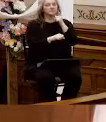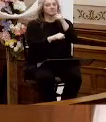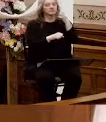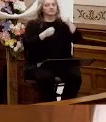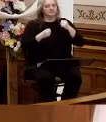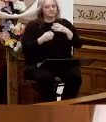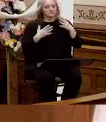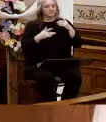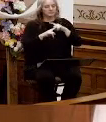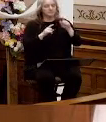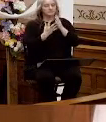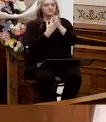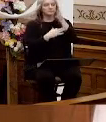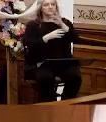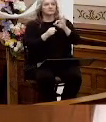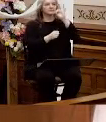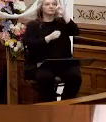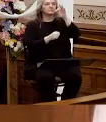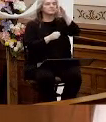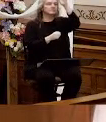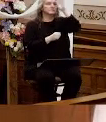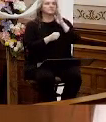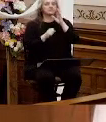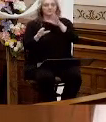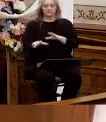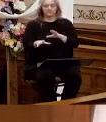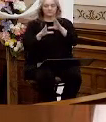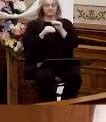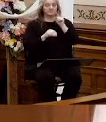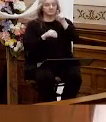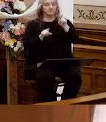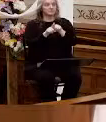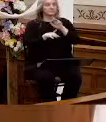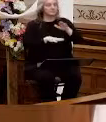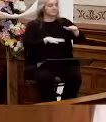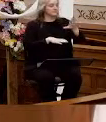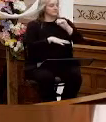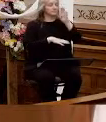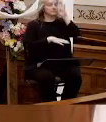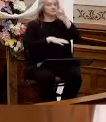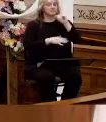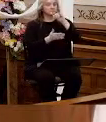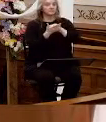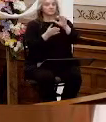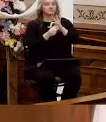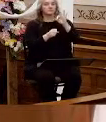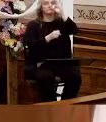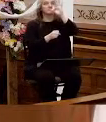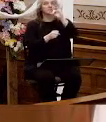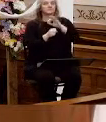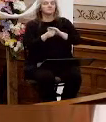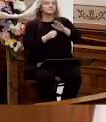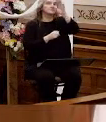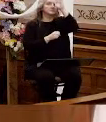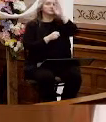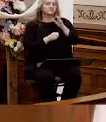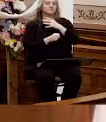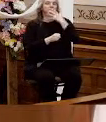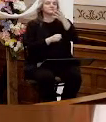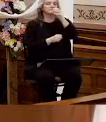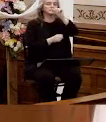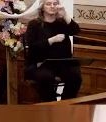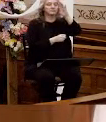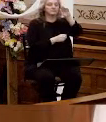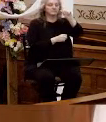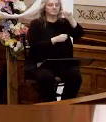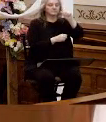Instead, through the Spirit, God has adopted you as children, and by that Spirit we cry out, Abba. God's Spirit joins